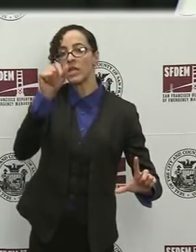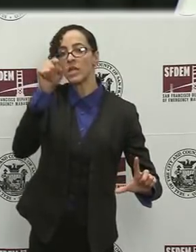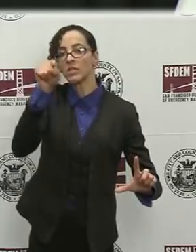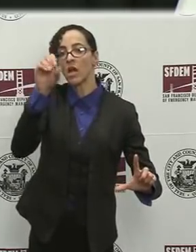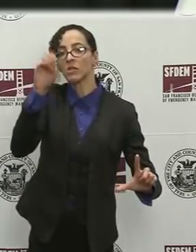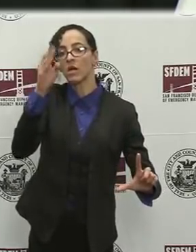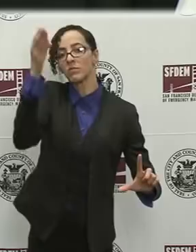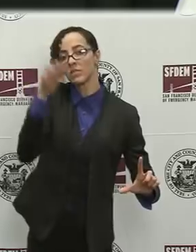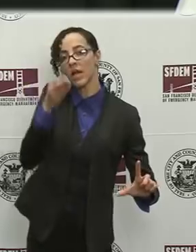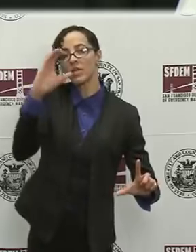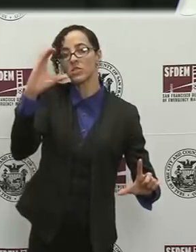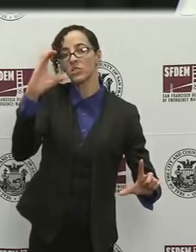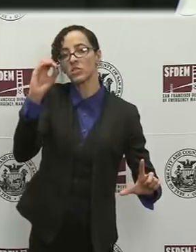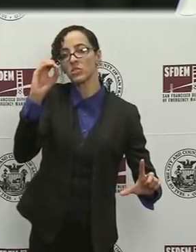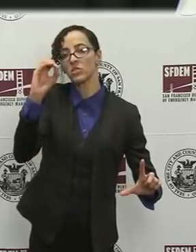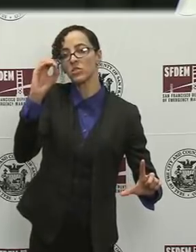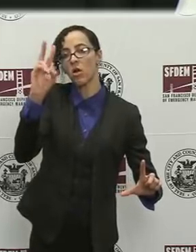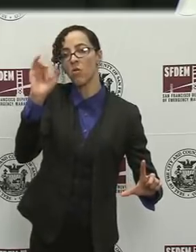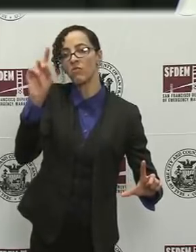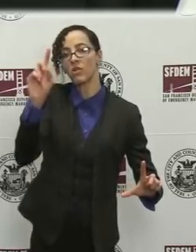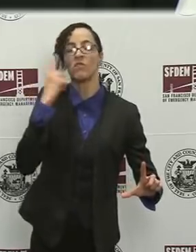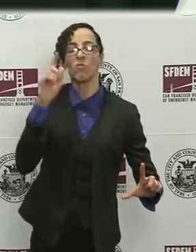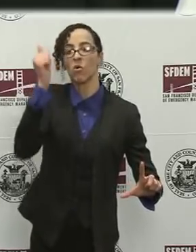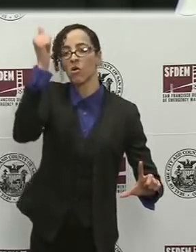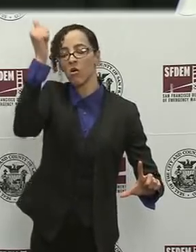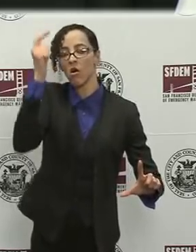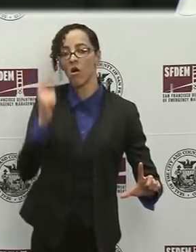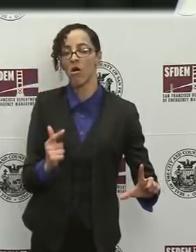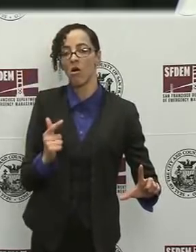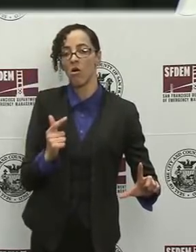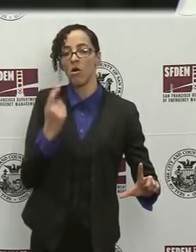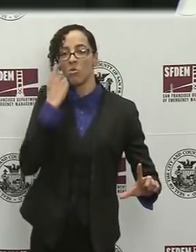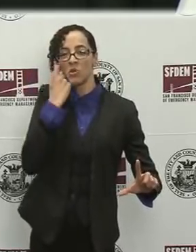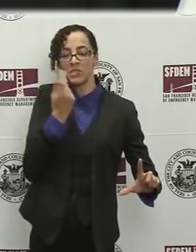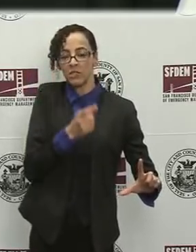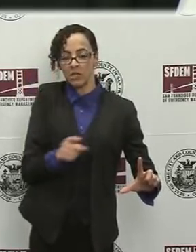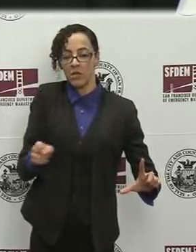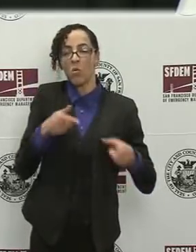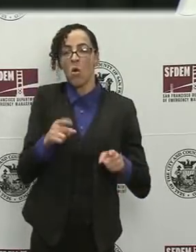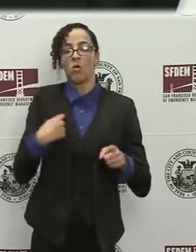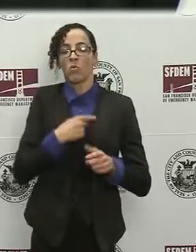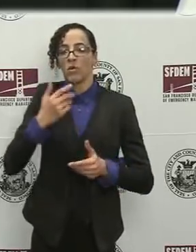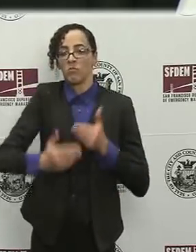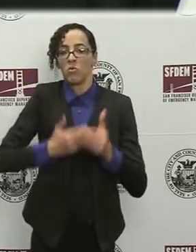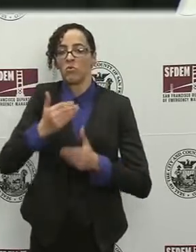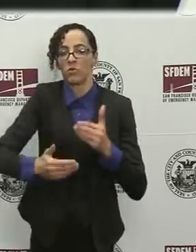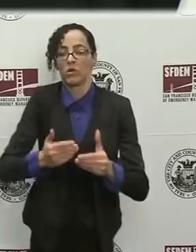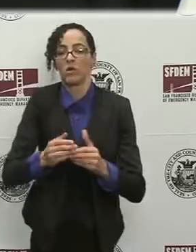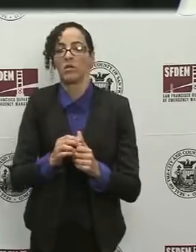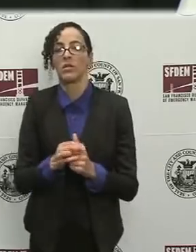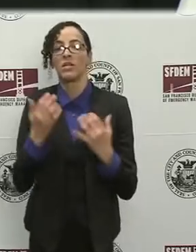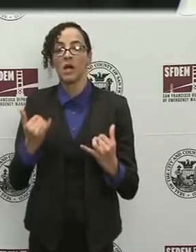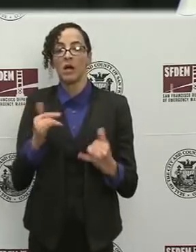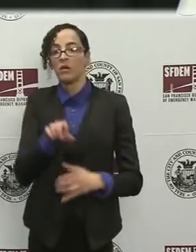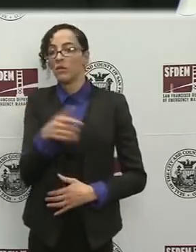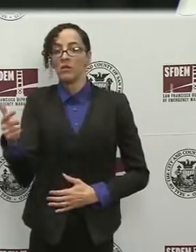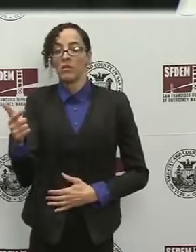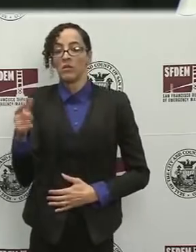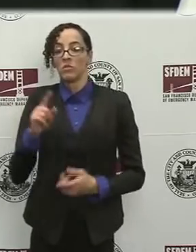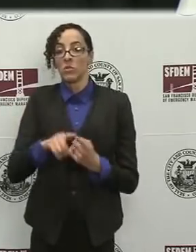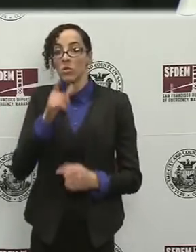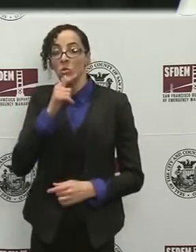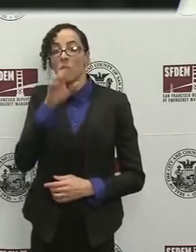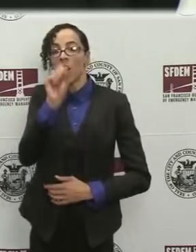sfmta.com/COVID for all of the latest updates as we move along. Now, I'd like to turn the stage over to the San Francisco